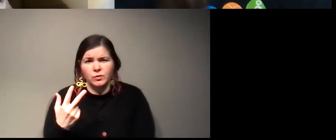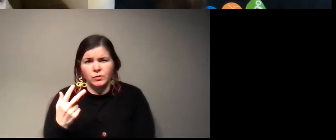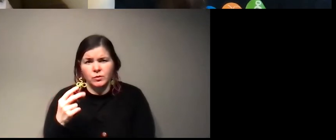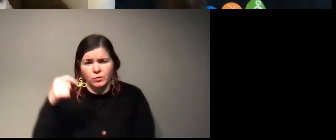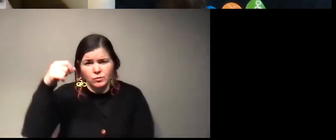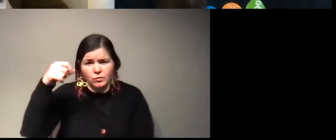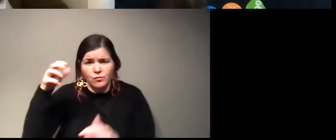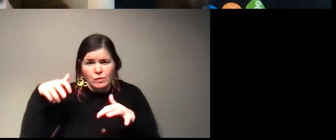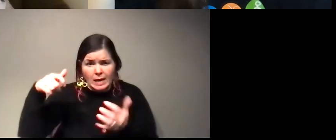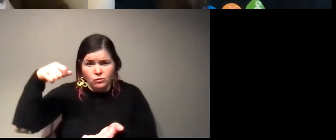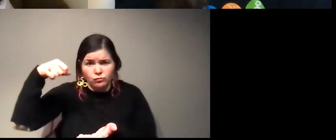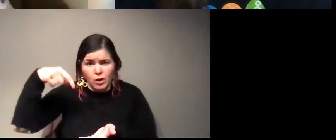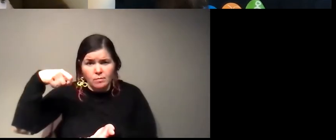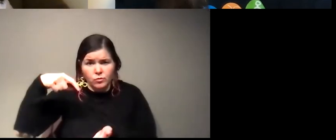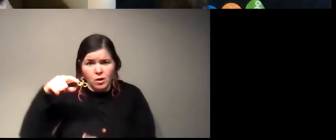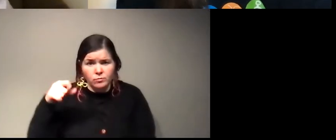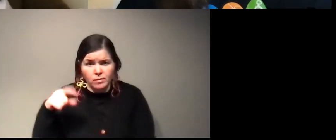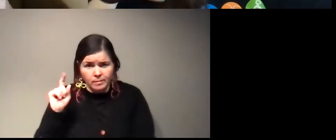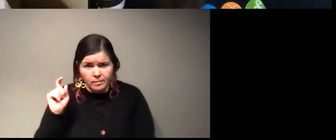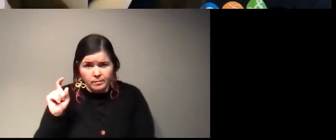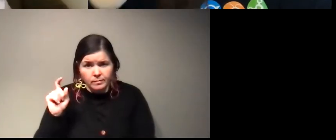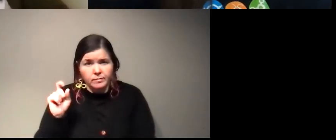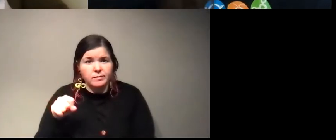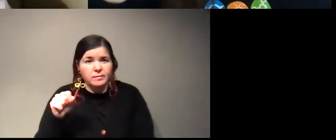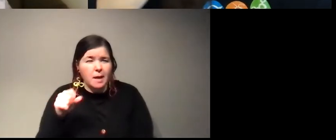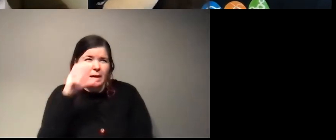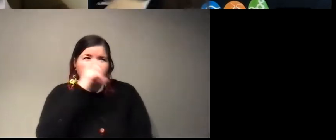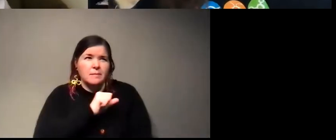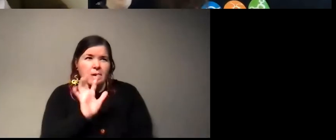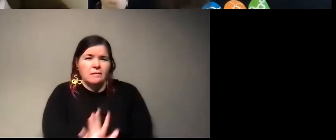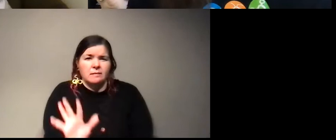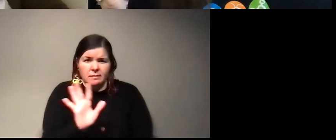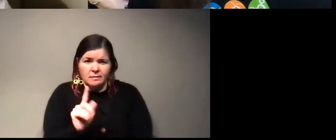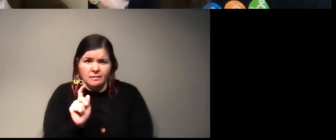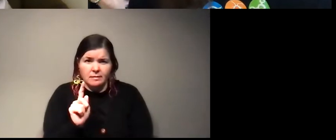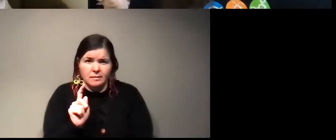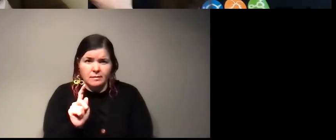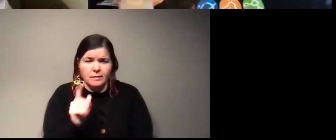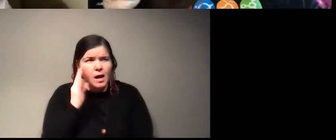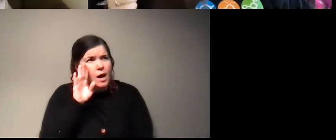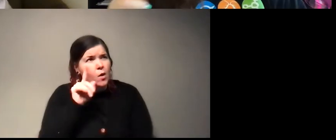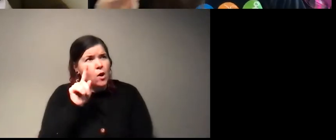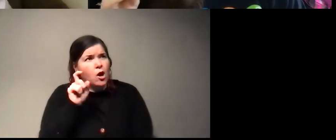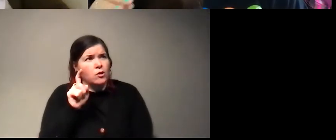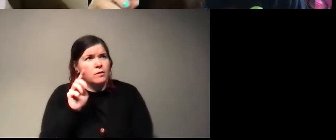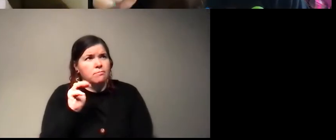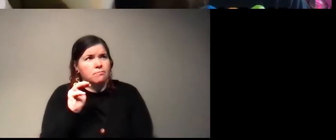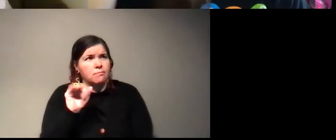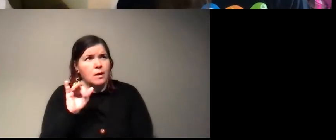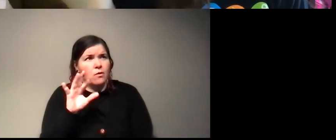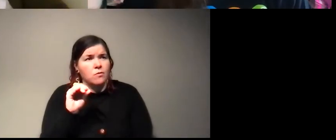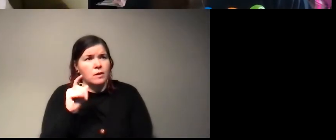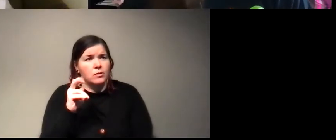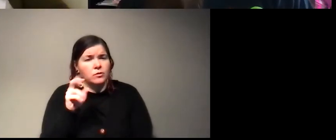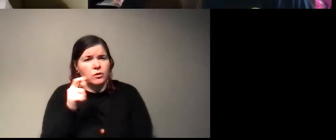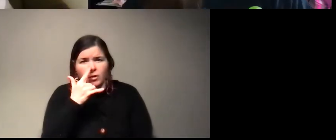I'm gonna estimate ish, right? Like, yeah, I'm trying to think. yeah. So I know what 100 microliters looks like, but it's yeah, it's not a lot. It's like a